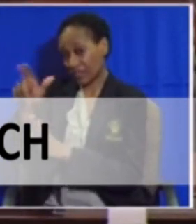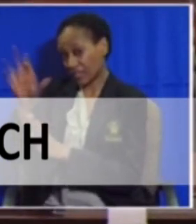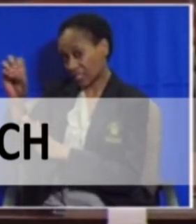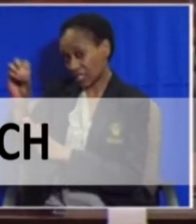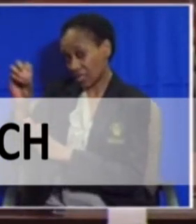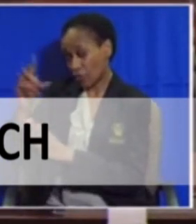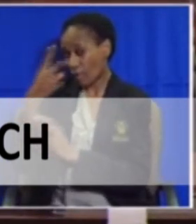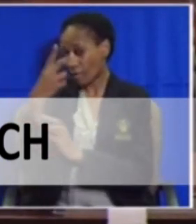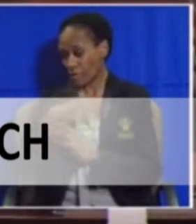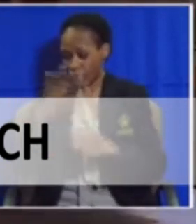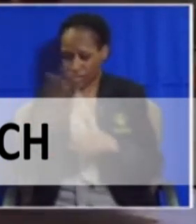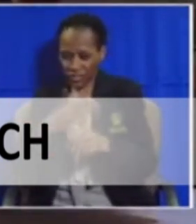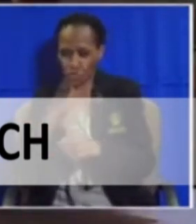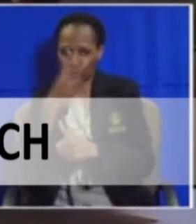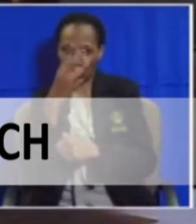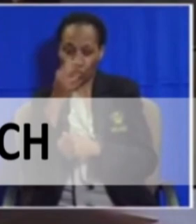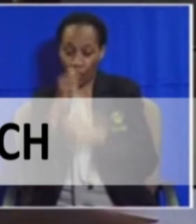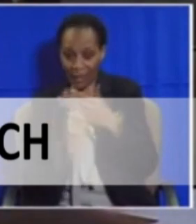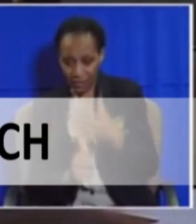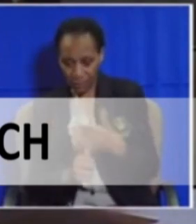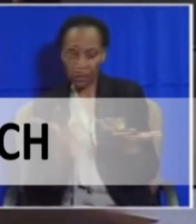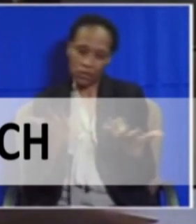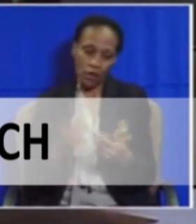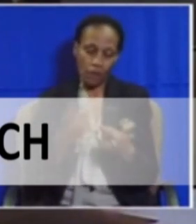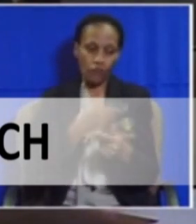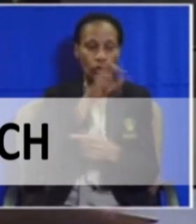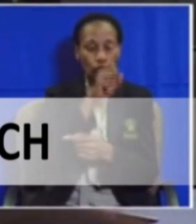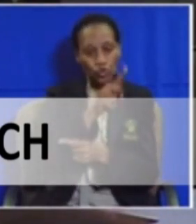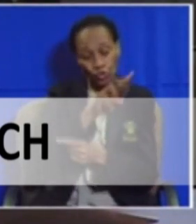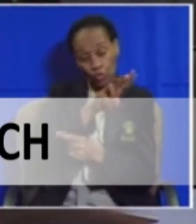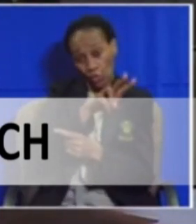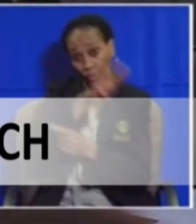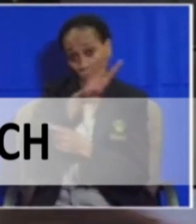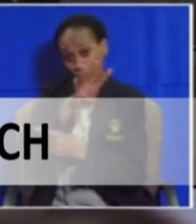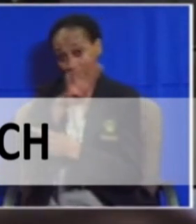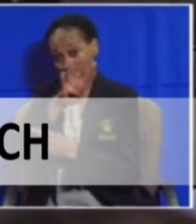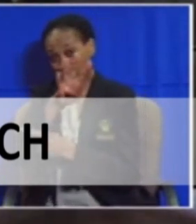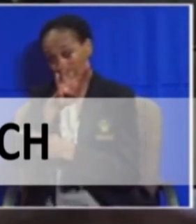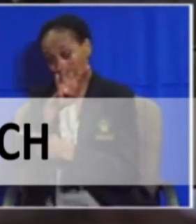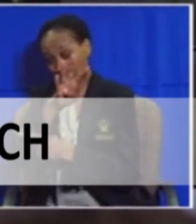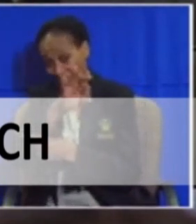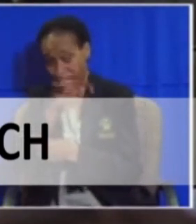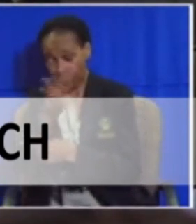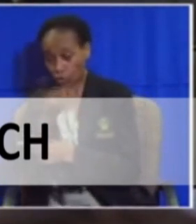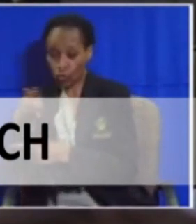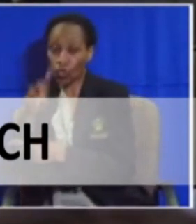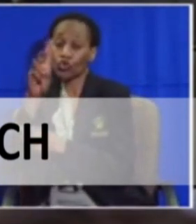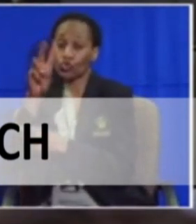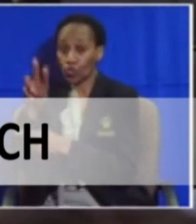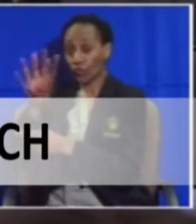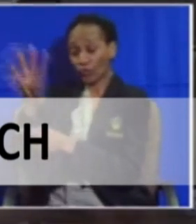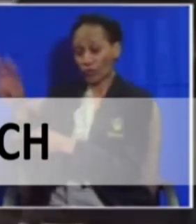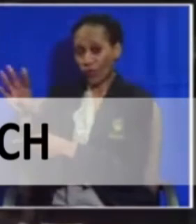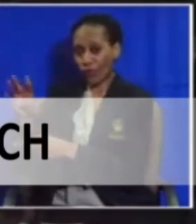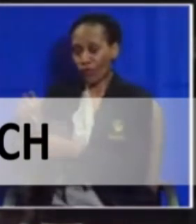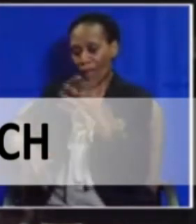members, and from 224 to 234 per month for additional